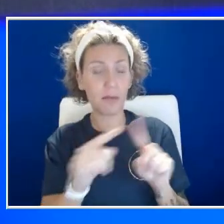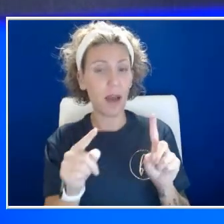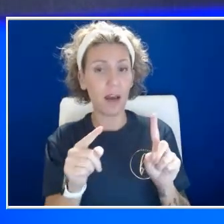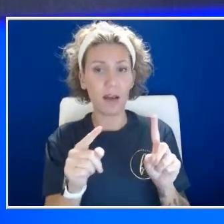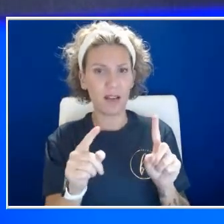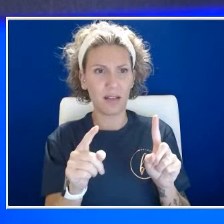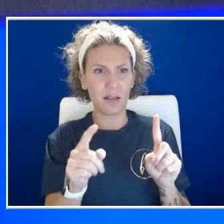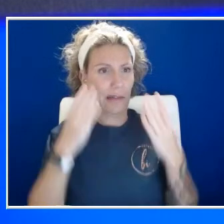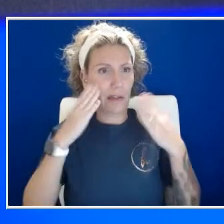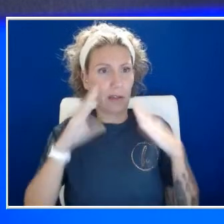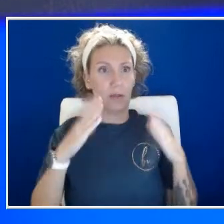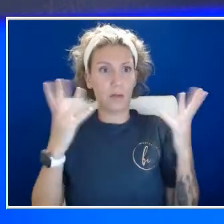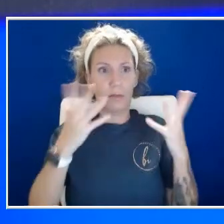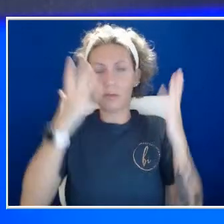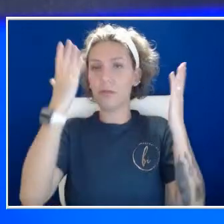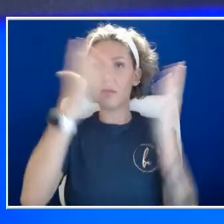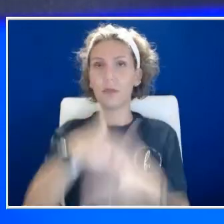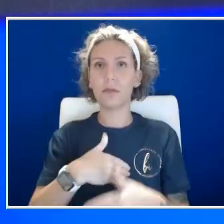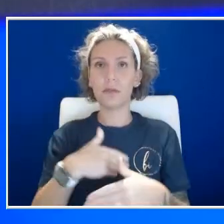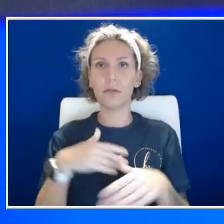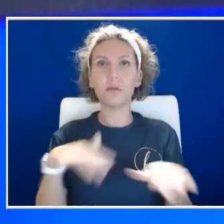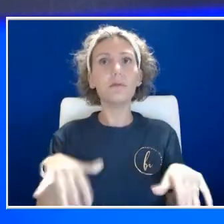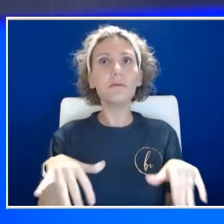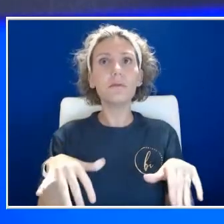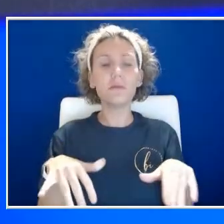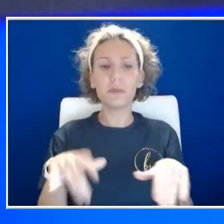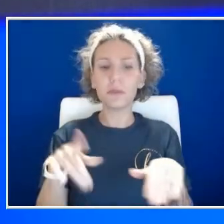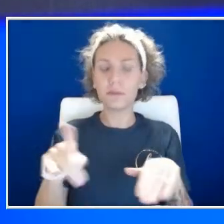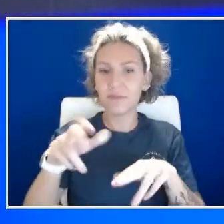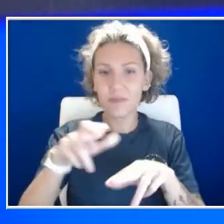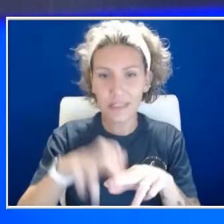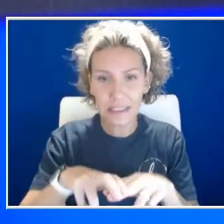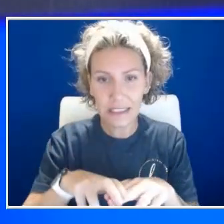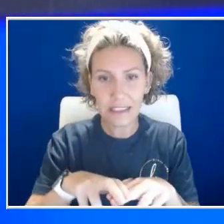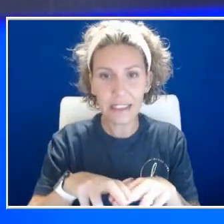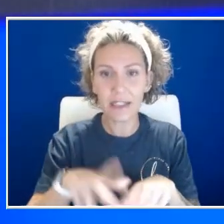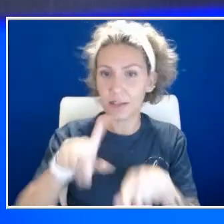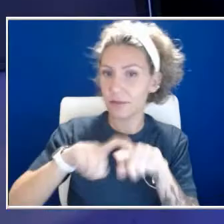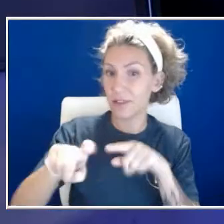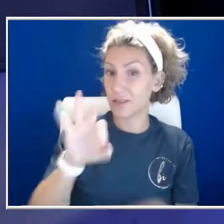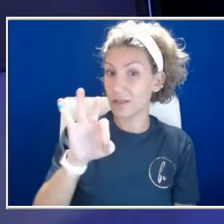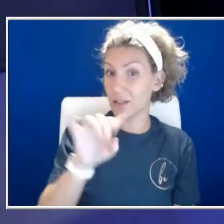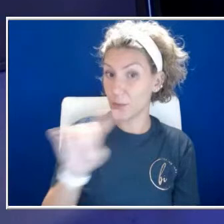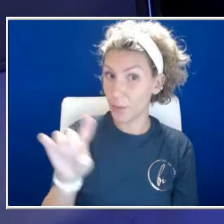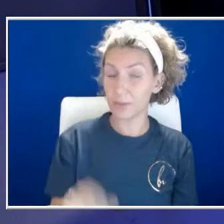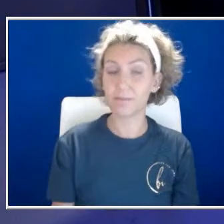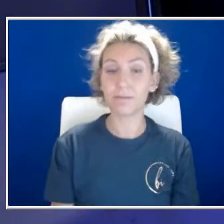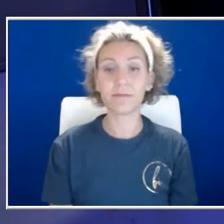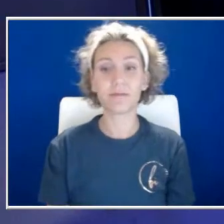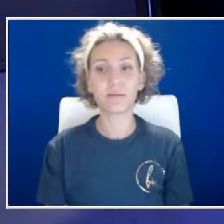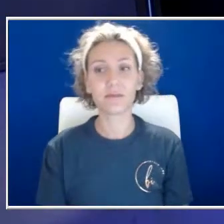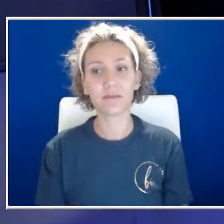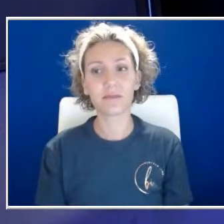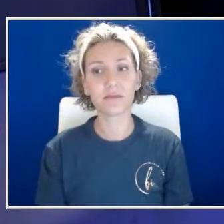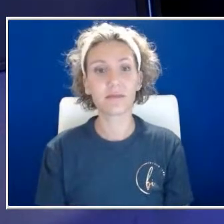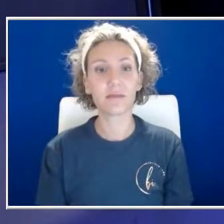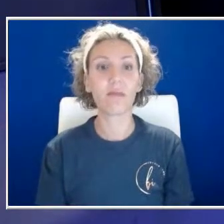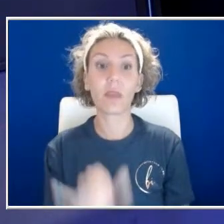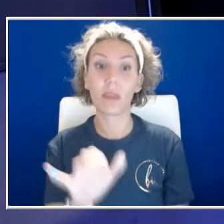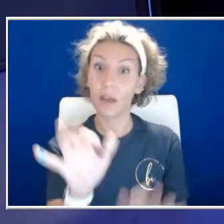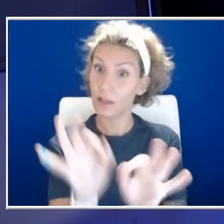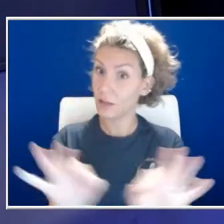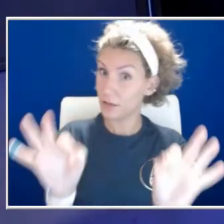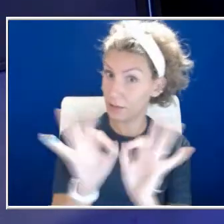doing. And he said, "Sit down," and he called 911. Which is key, right, Dr. Ebersol? Yeah.